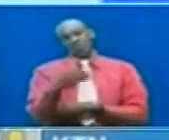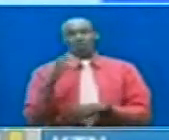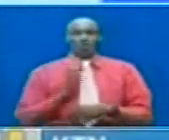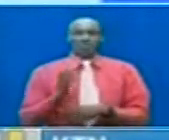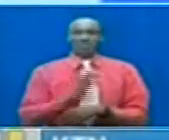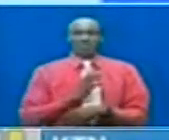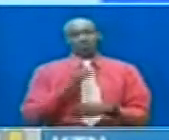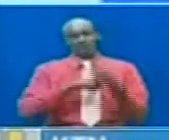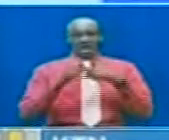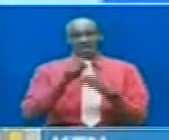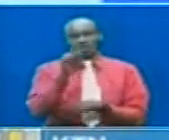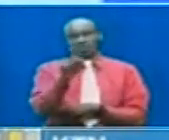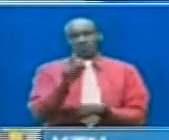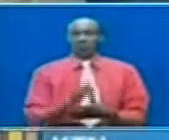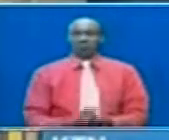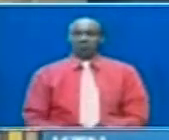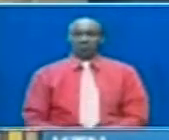committee.